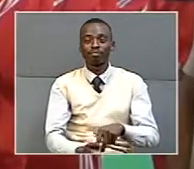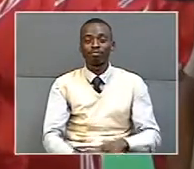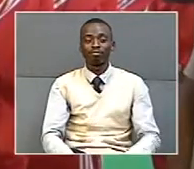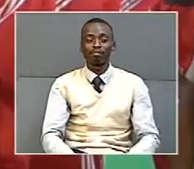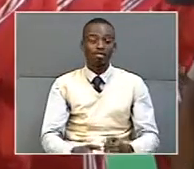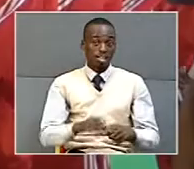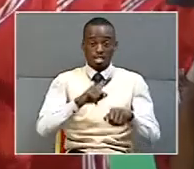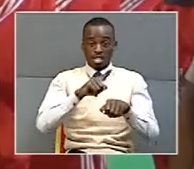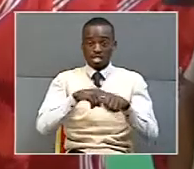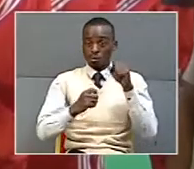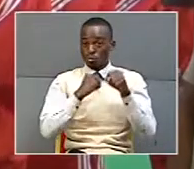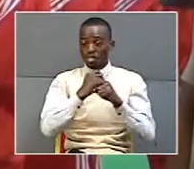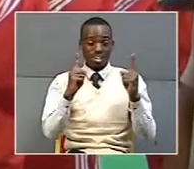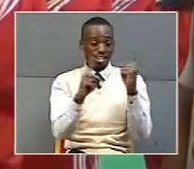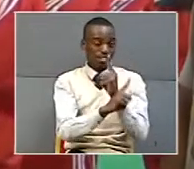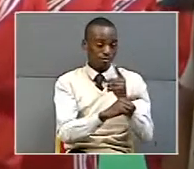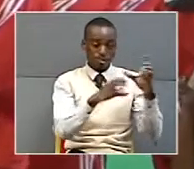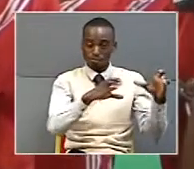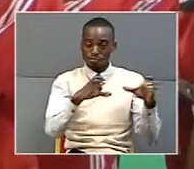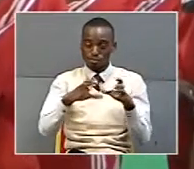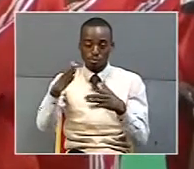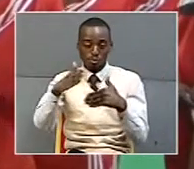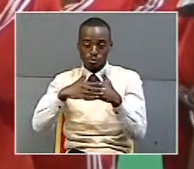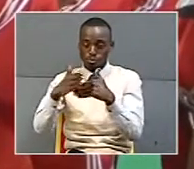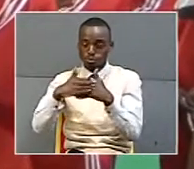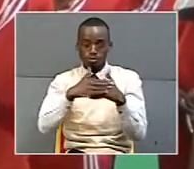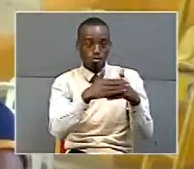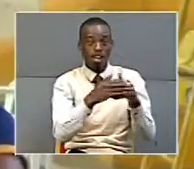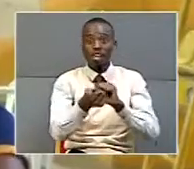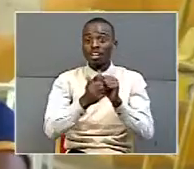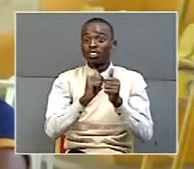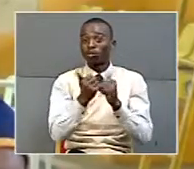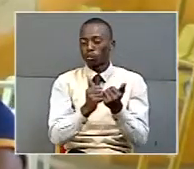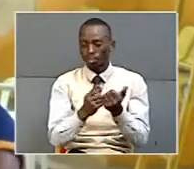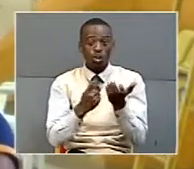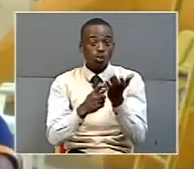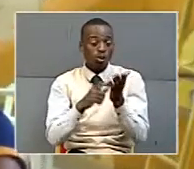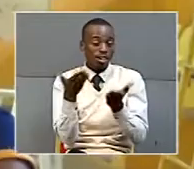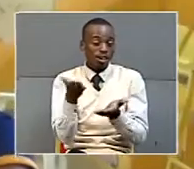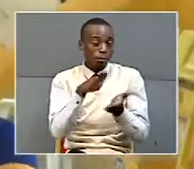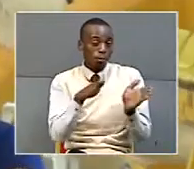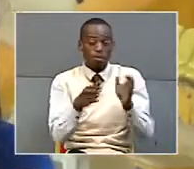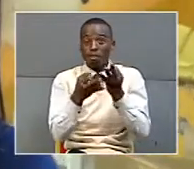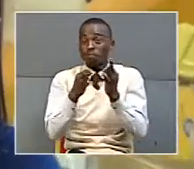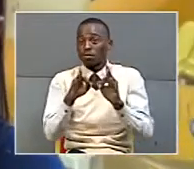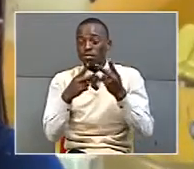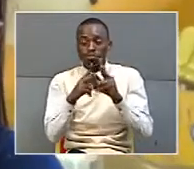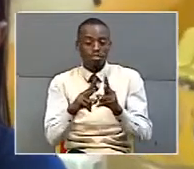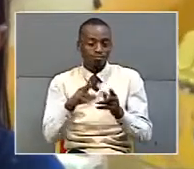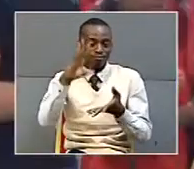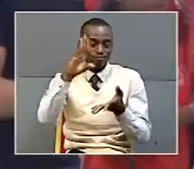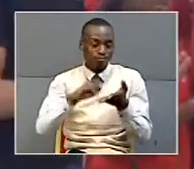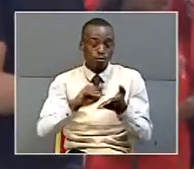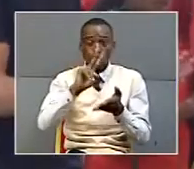The time of the year when different federations wind up their sports calendar. Uganda Badminton Federation marks its final 2017